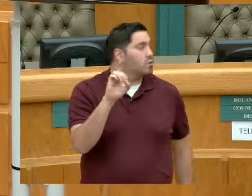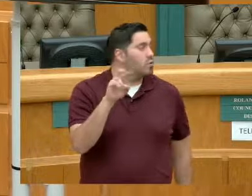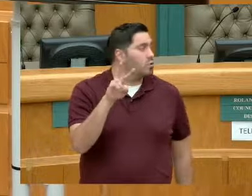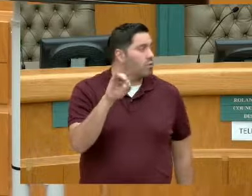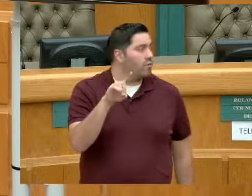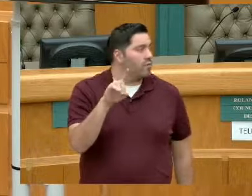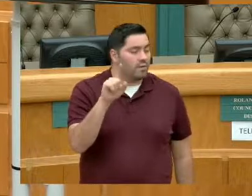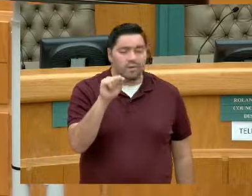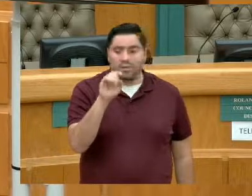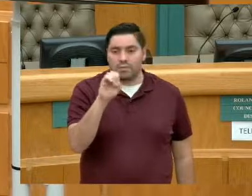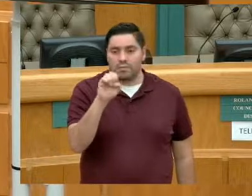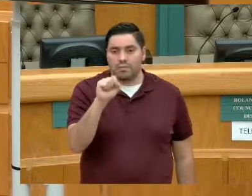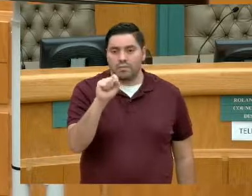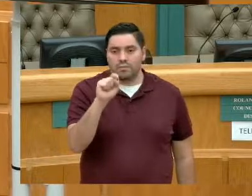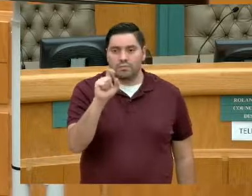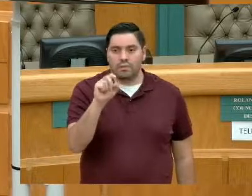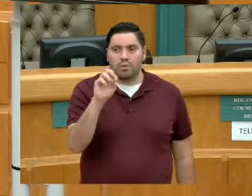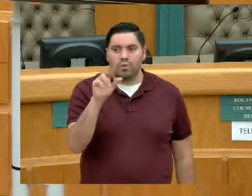here,